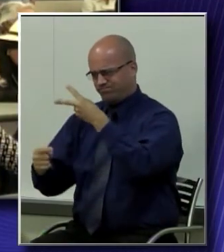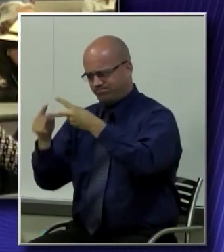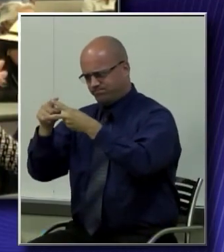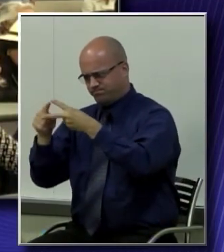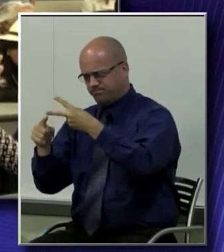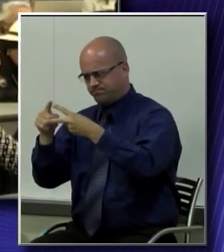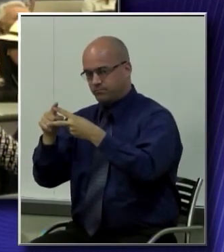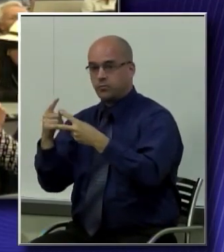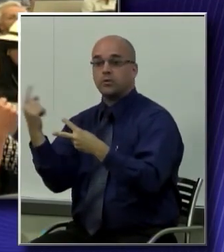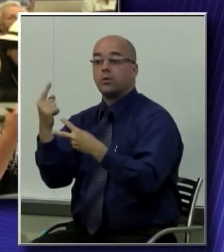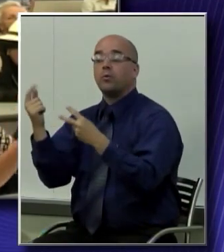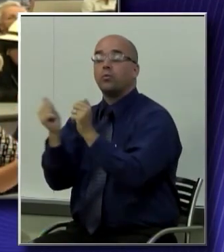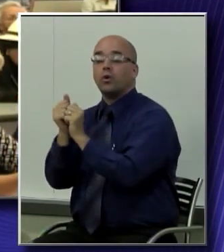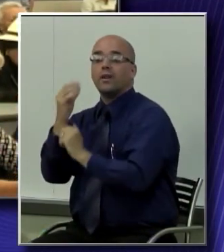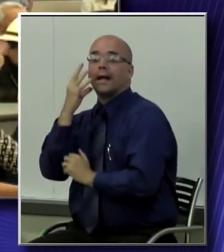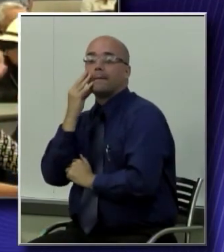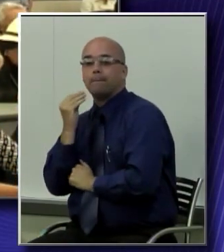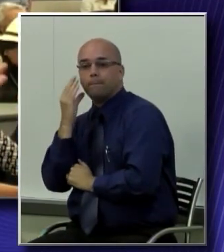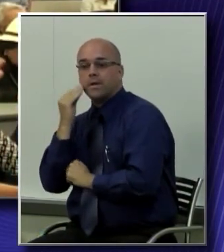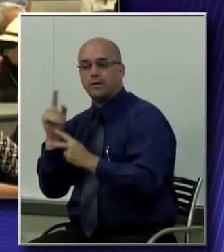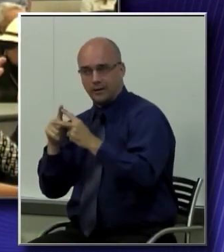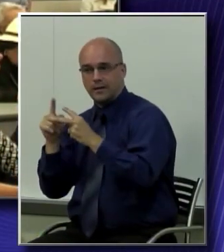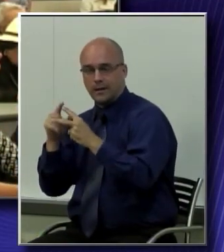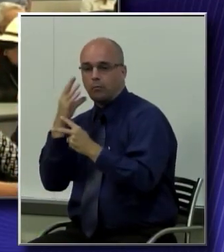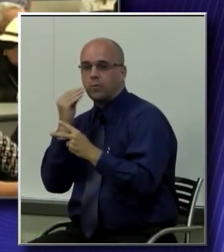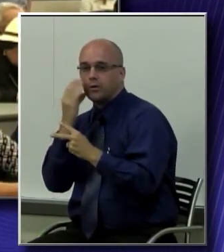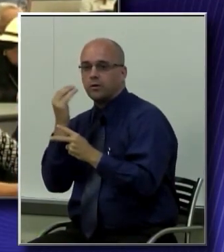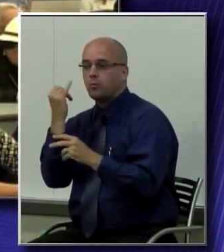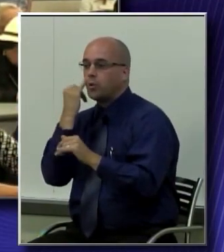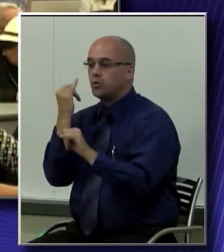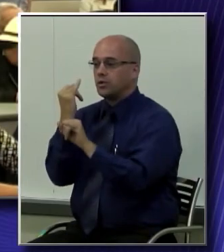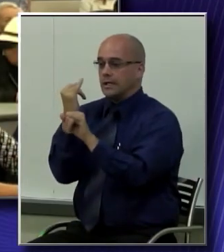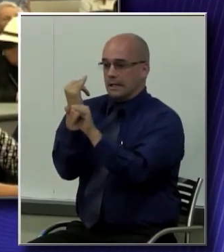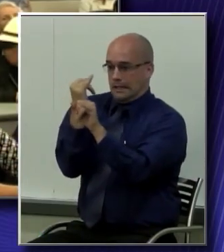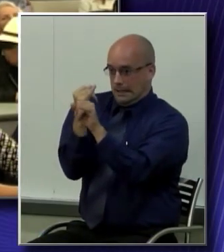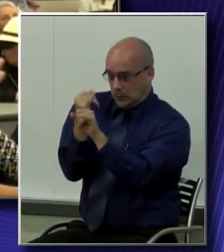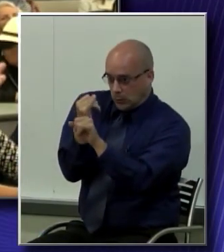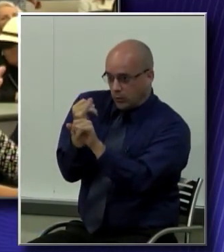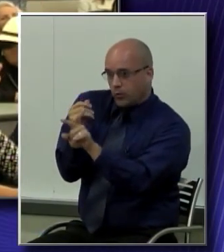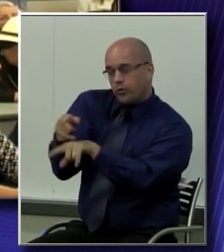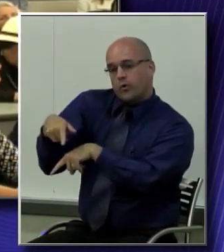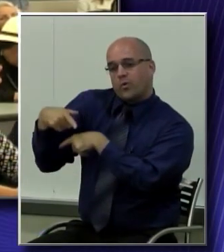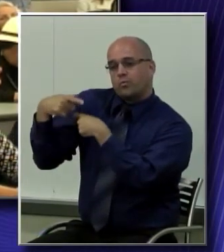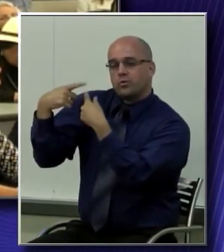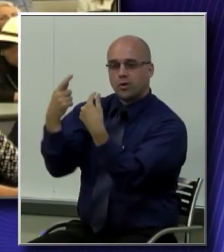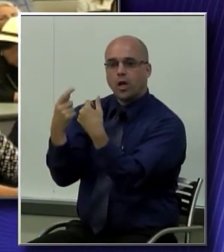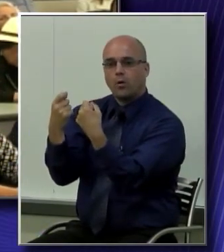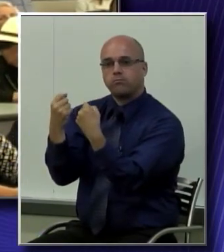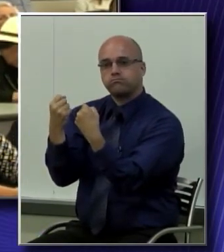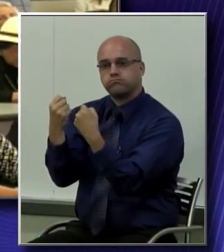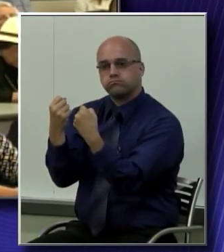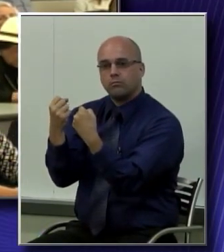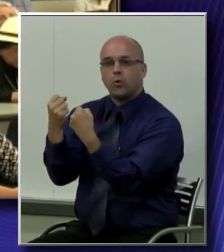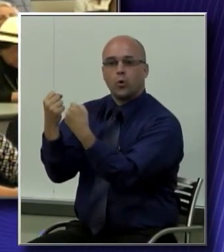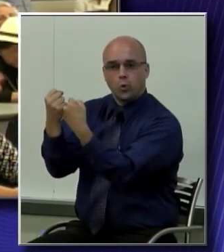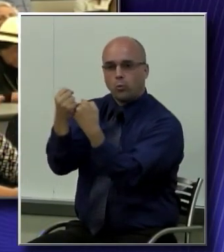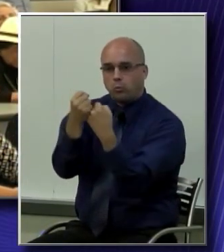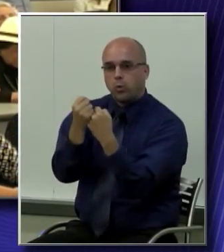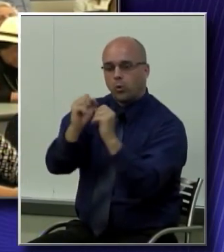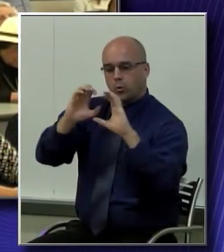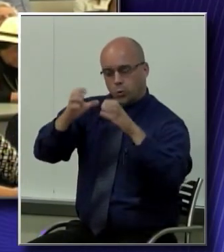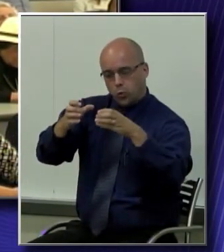with experience supporting institutions that historically have served marginalized students in